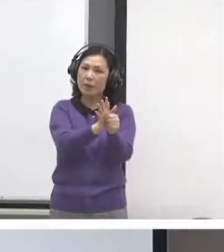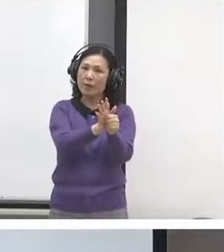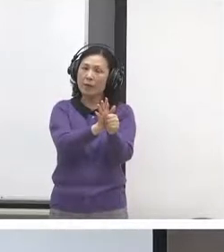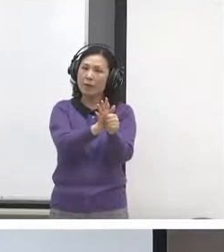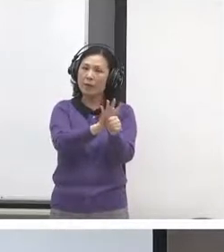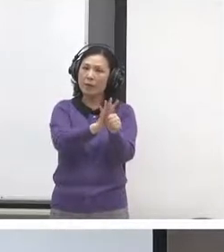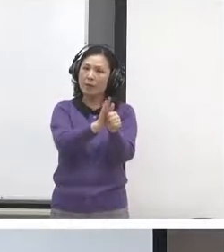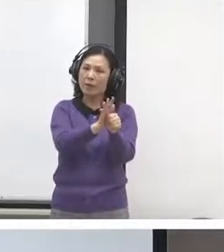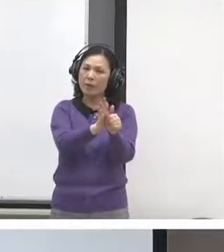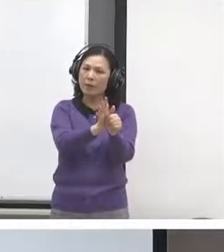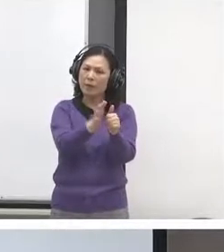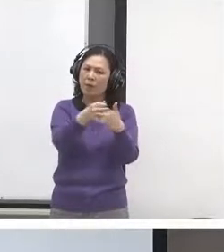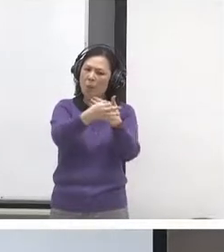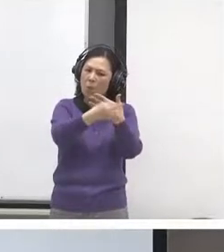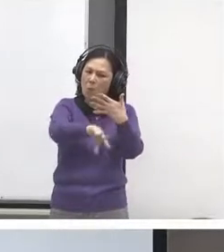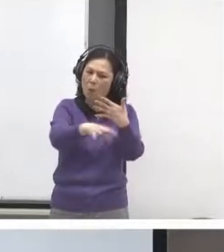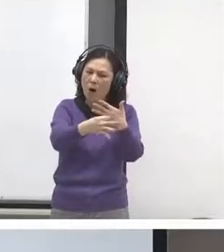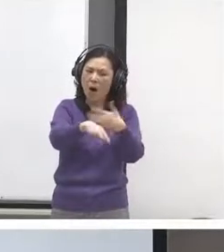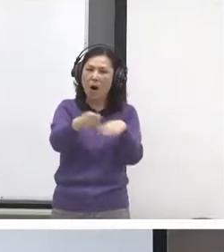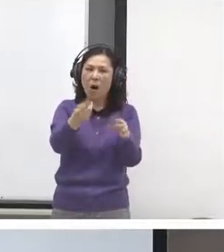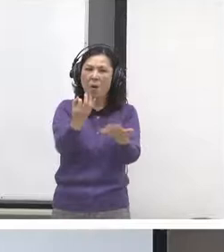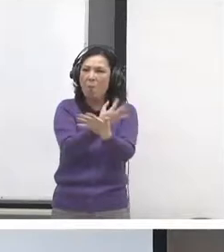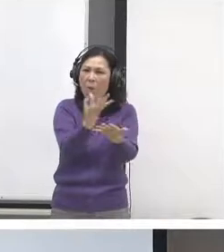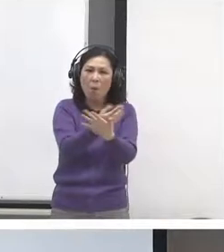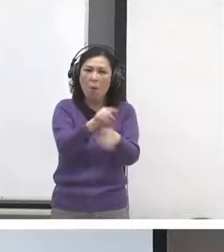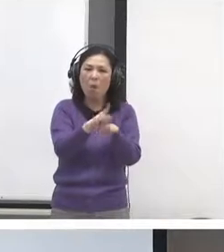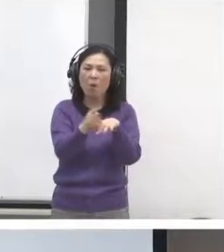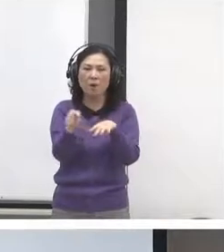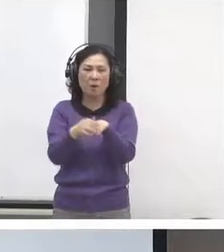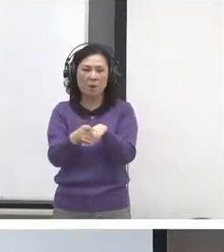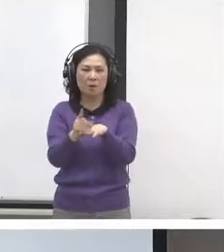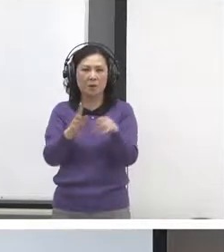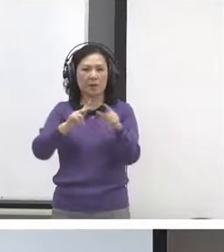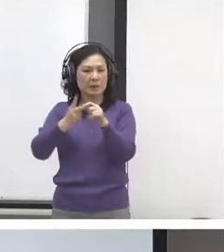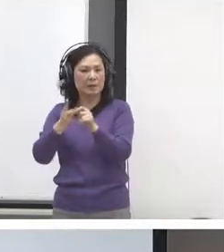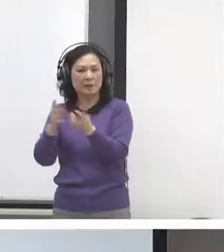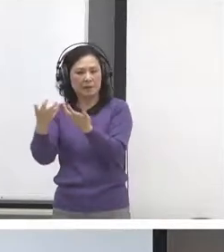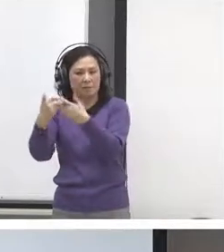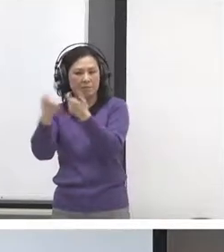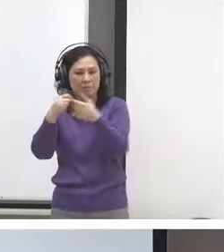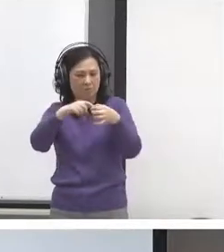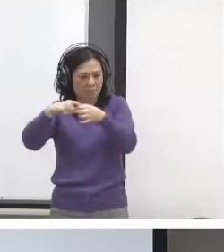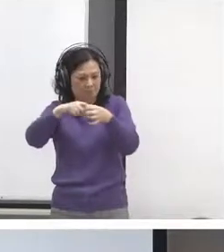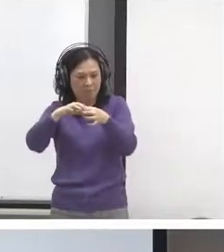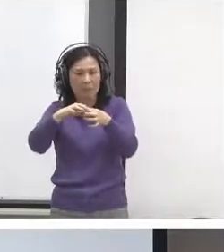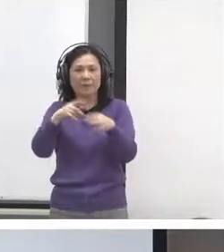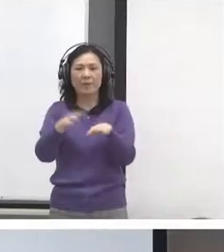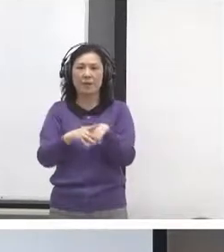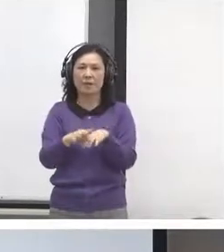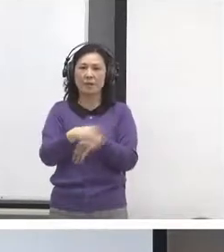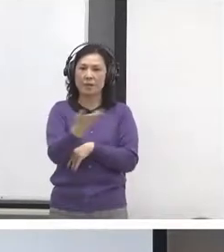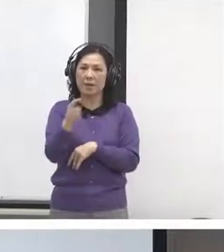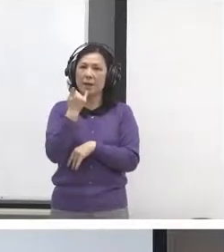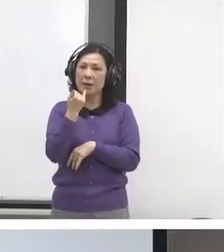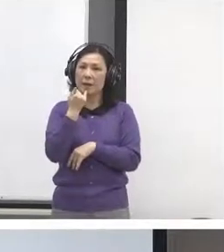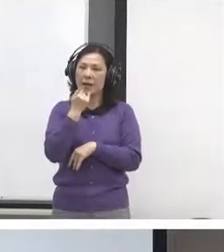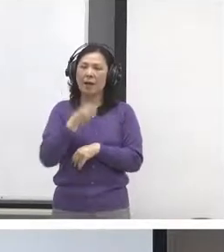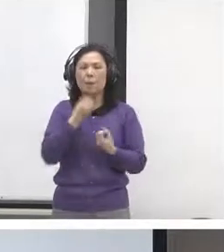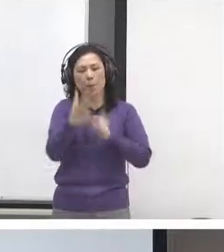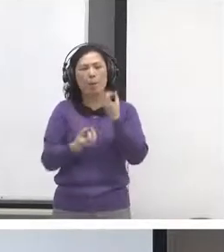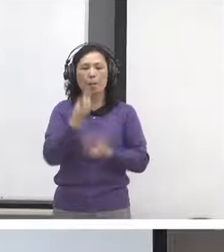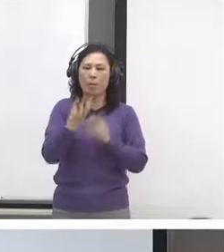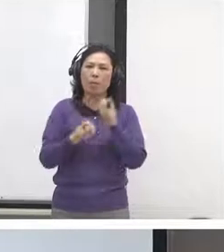underserved voices to opportunities, to have platform speaking opportunities in the Toronto tech system, but also more